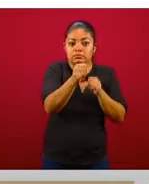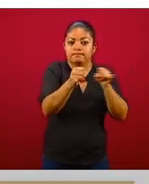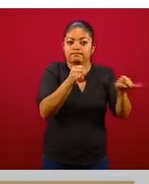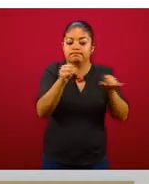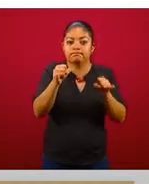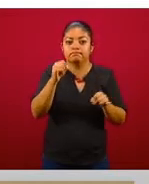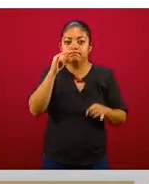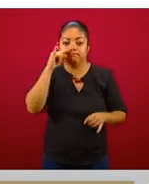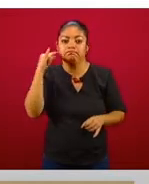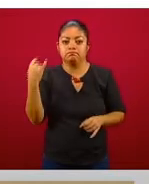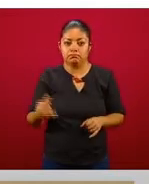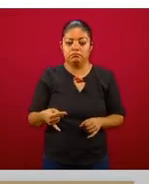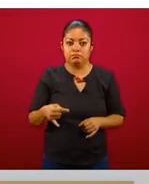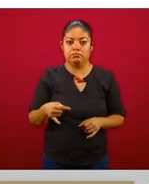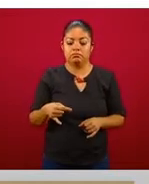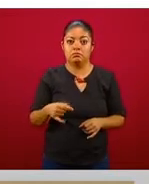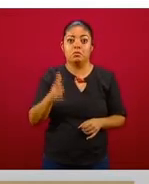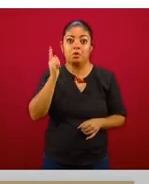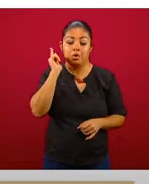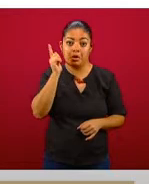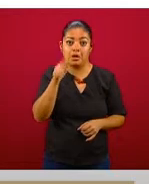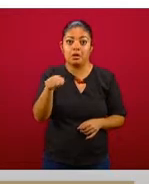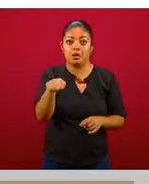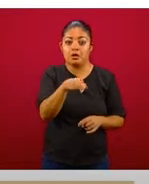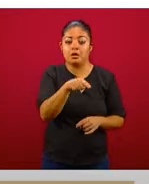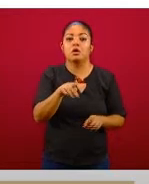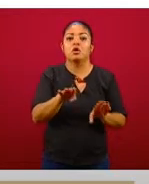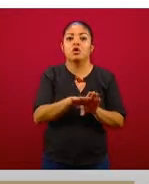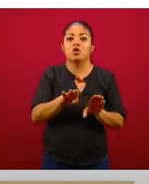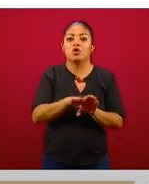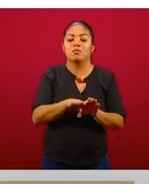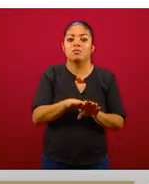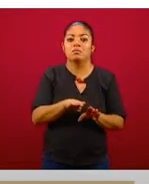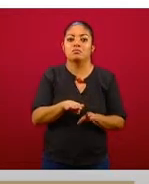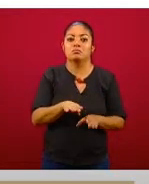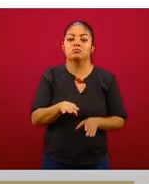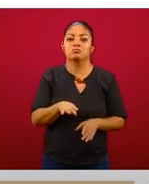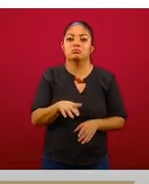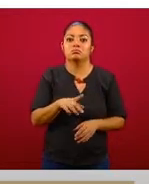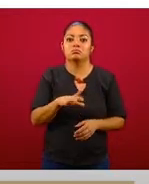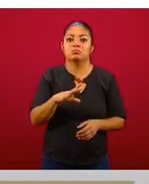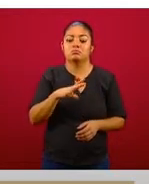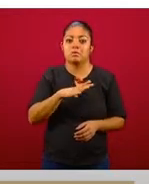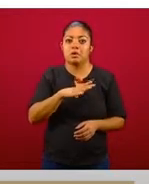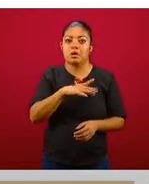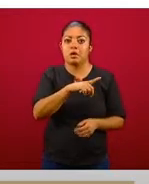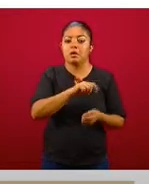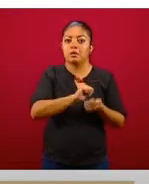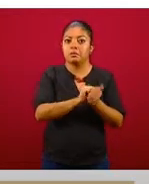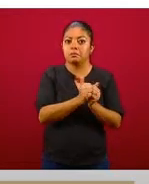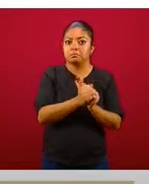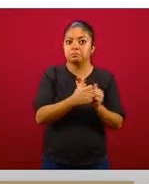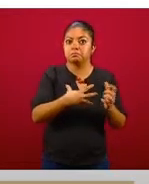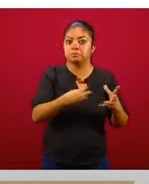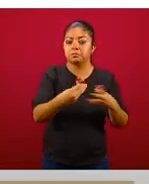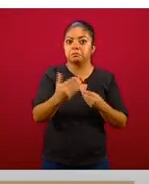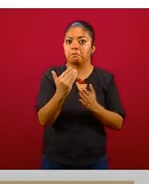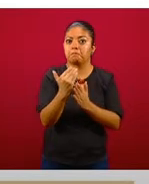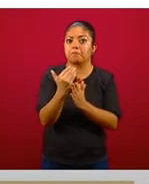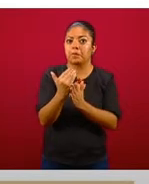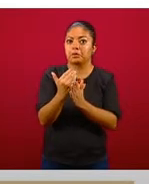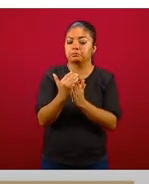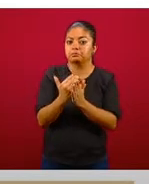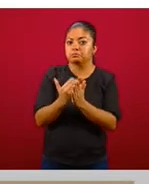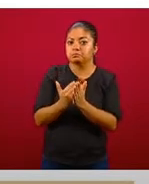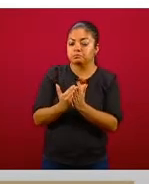Jalisco. pues esperanzados Guadalajara, de que esto Jalisco represente que hay un momento is de muy quite baja notorious transmisión, for having pero very que few en su cases